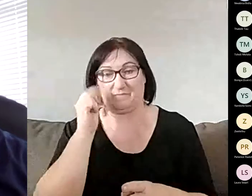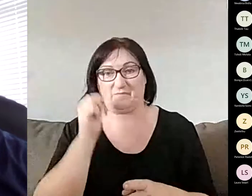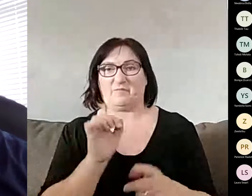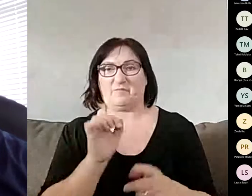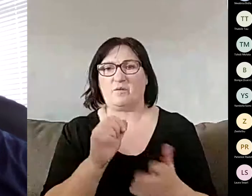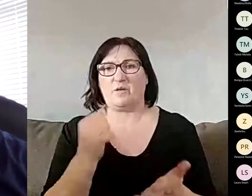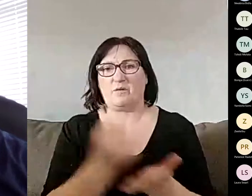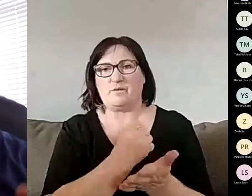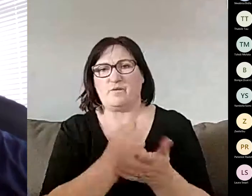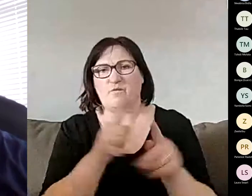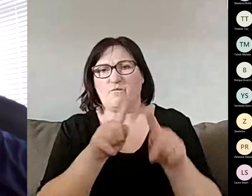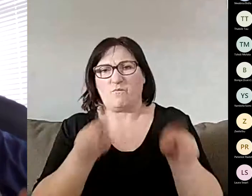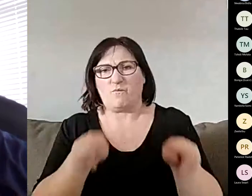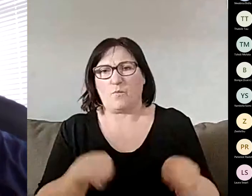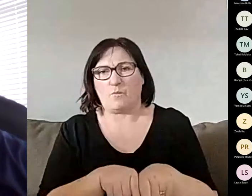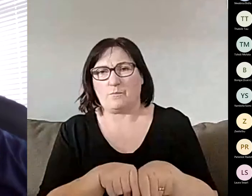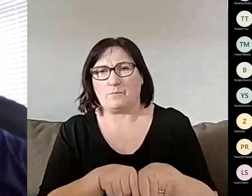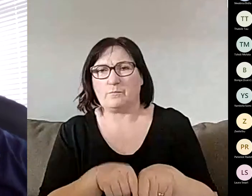If you'd like to add more